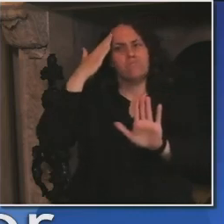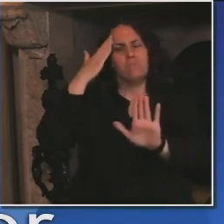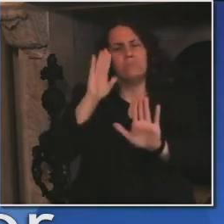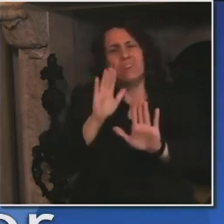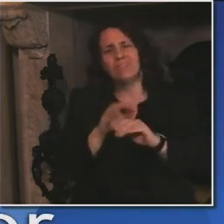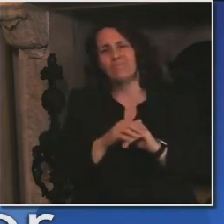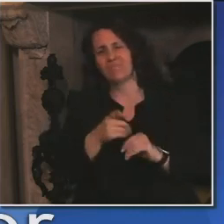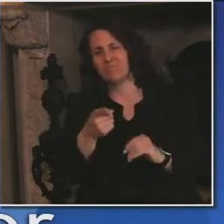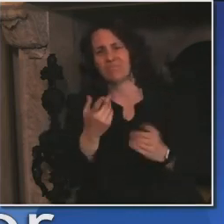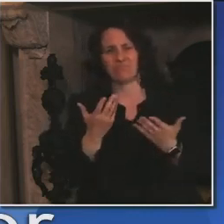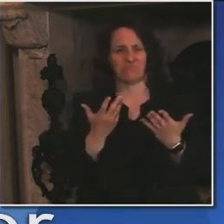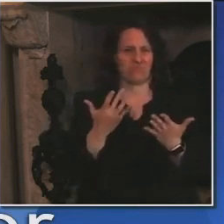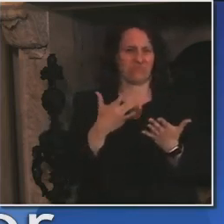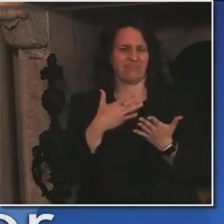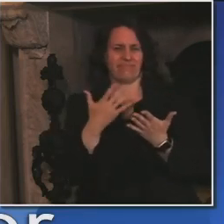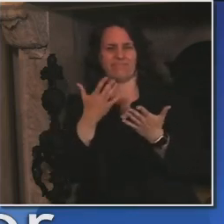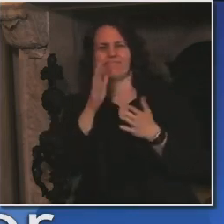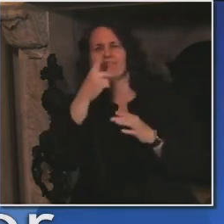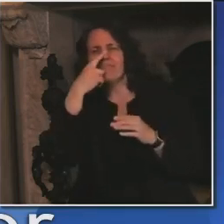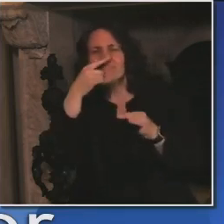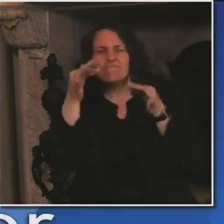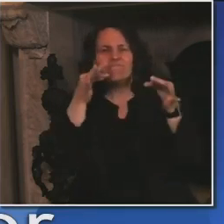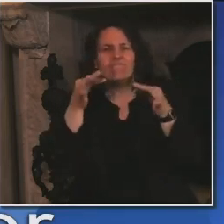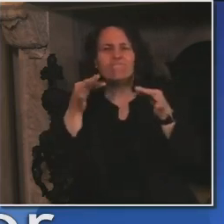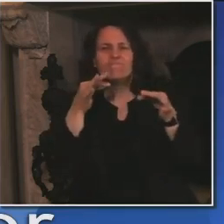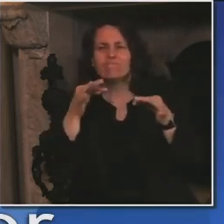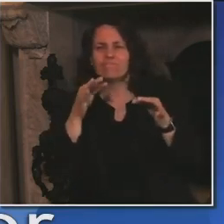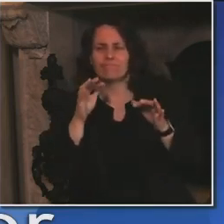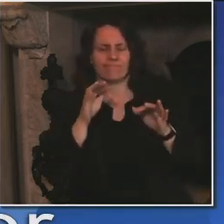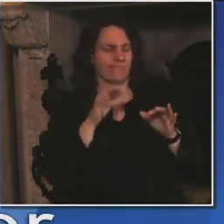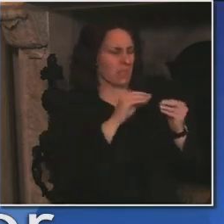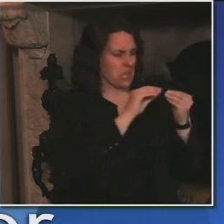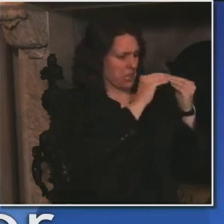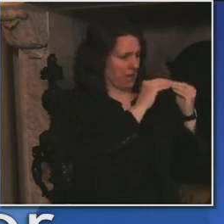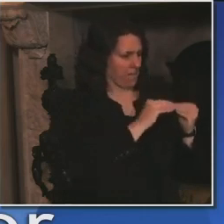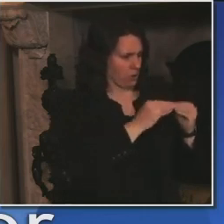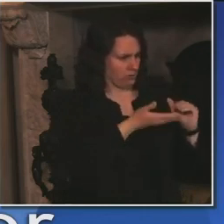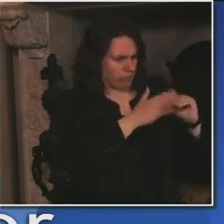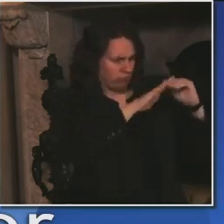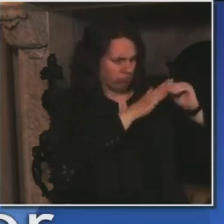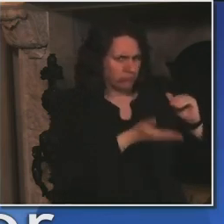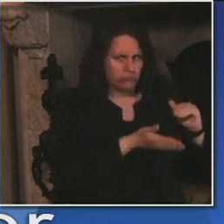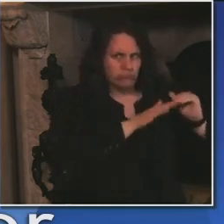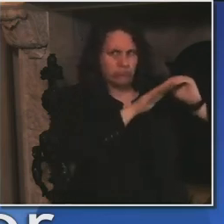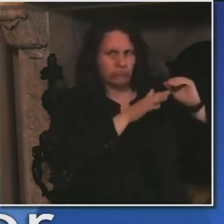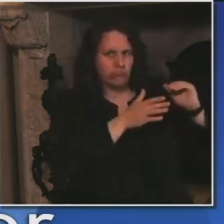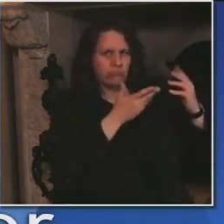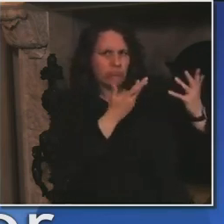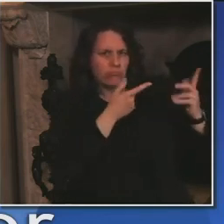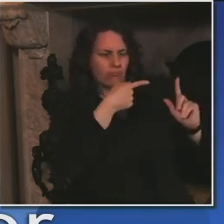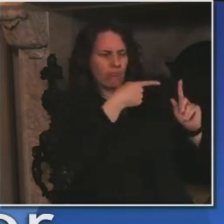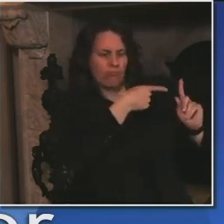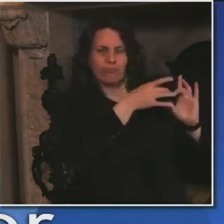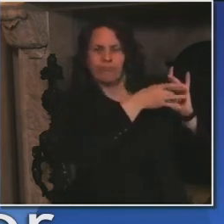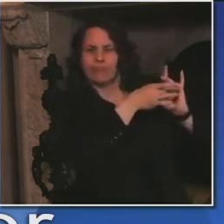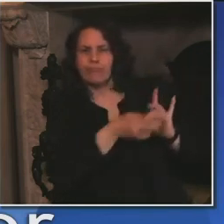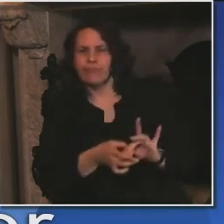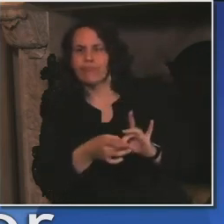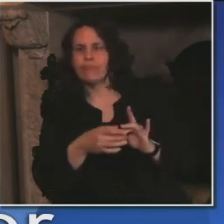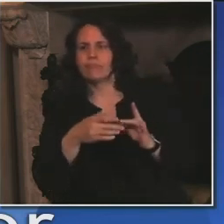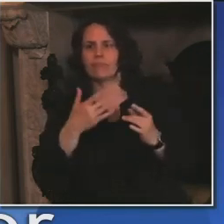kind of, as testing increases, you know, do we have any sort of an indication on kind of, you know, when we may be seeing kind of